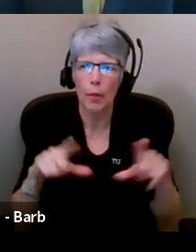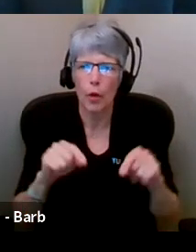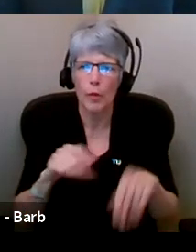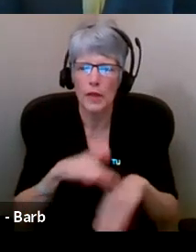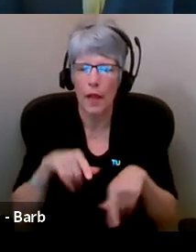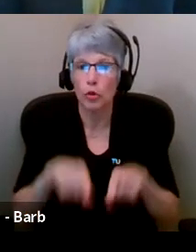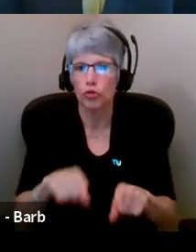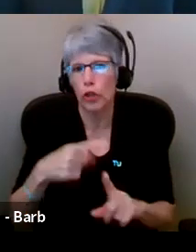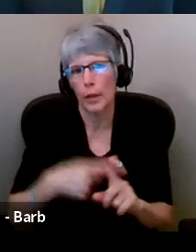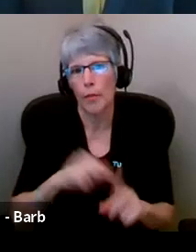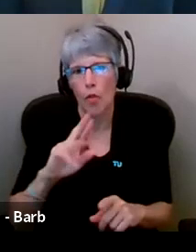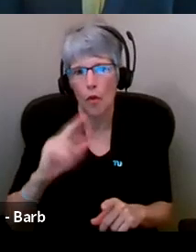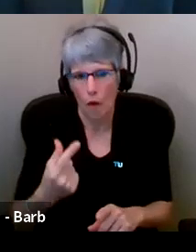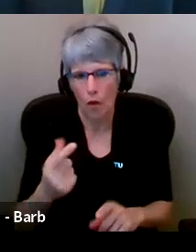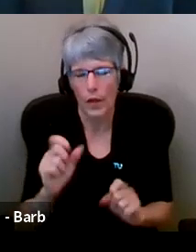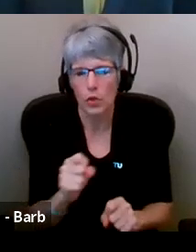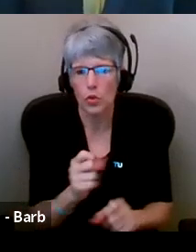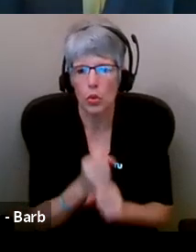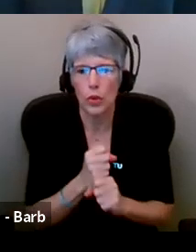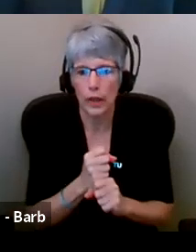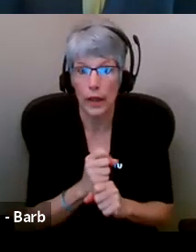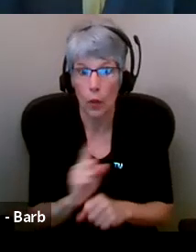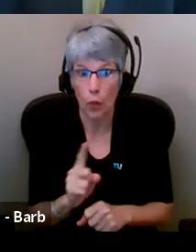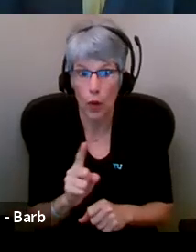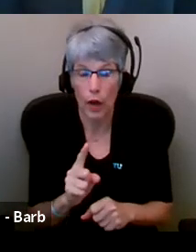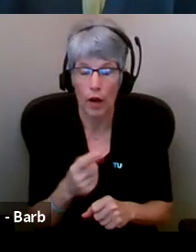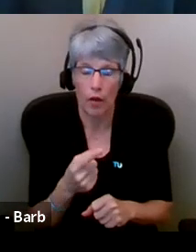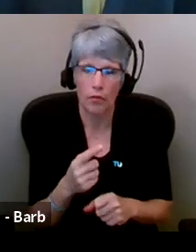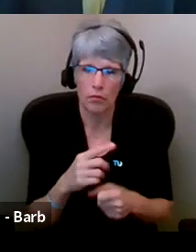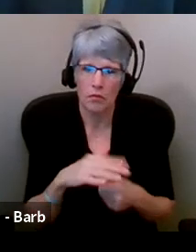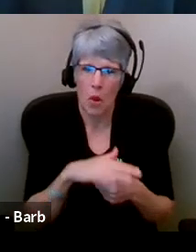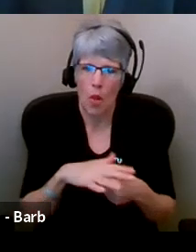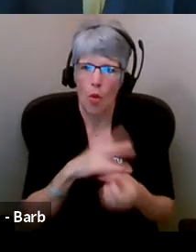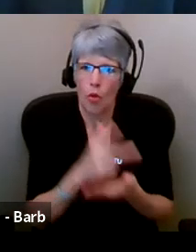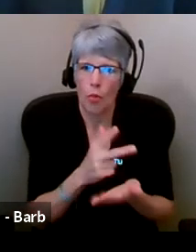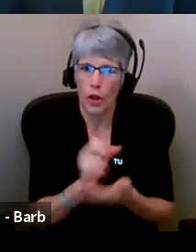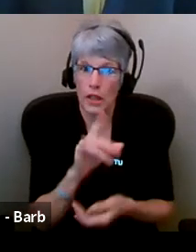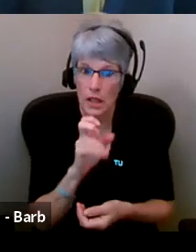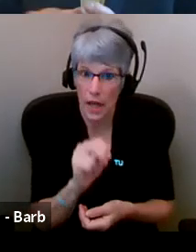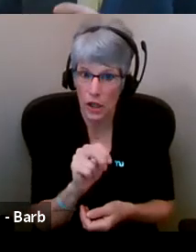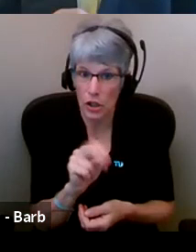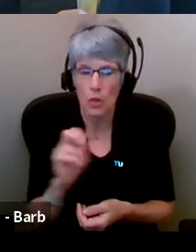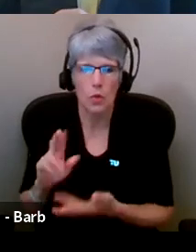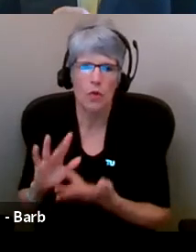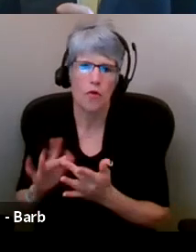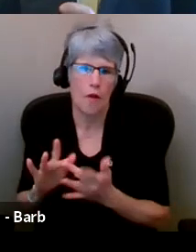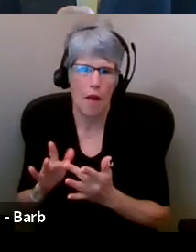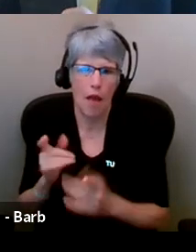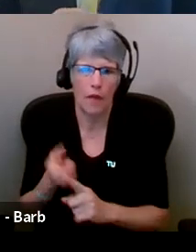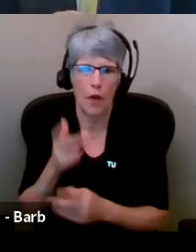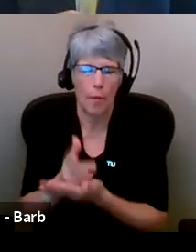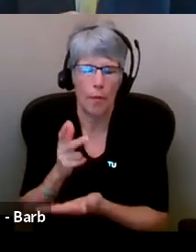of August, which you will be able to get both at the mobile parking stations around campus as well as online in the parking services